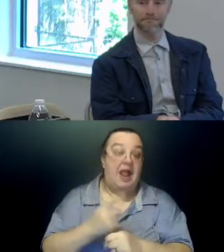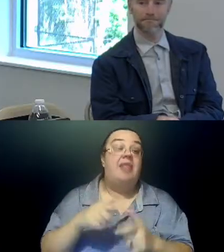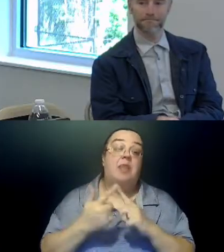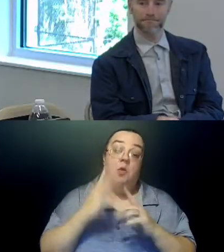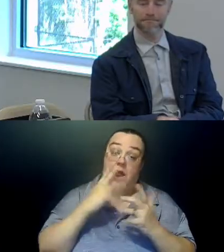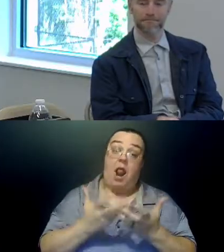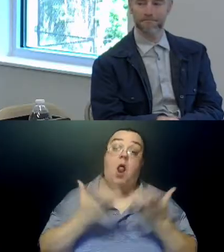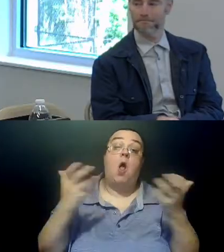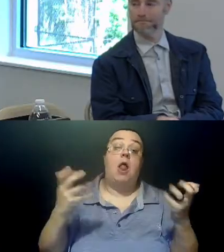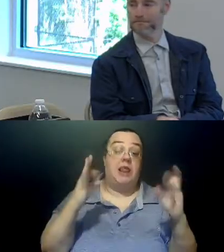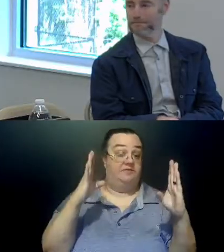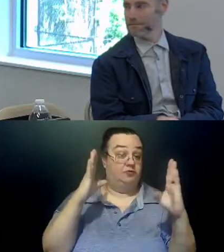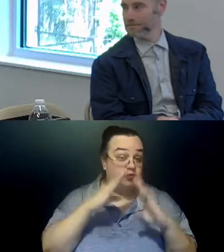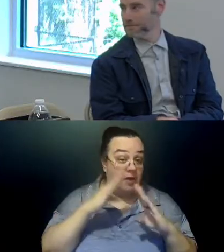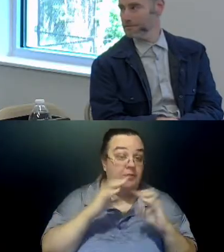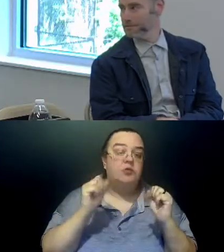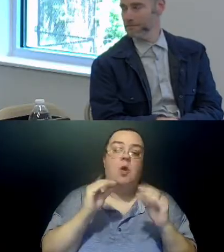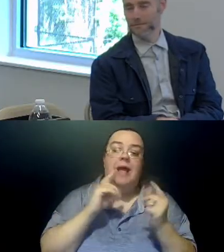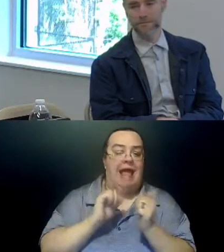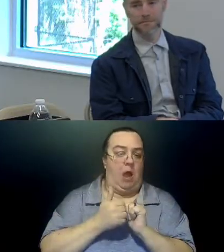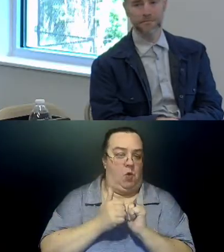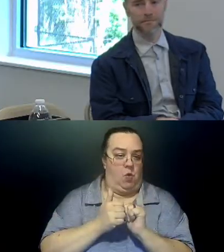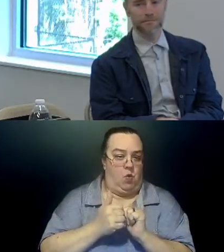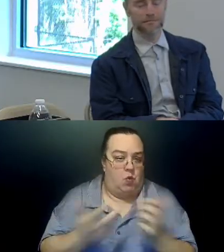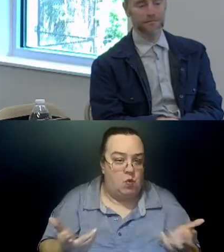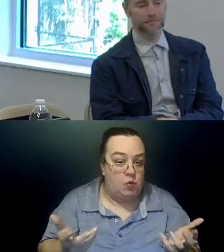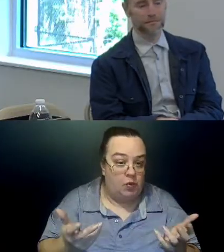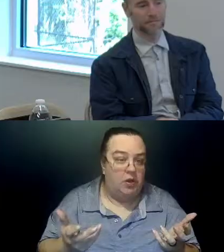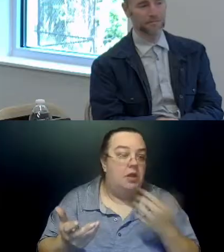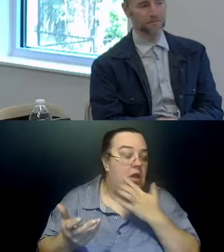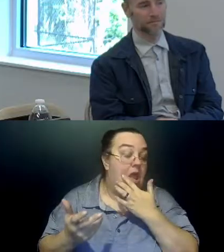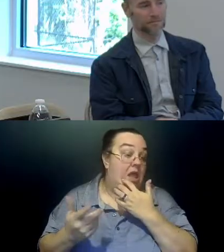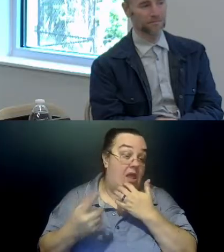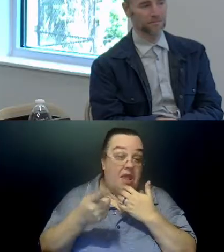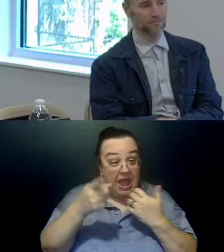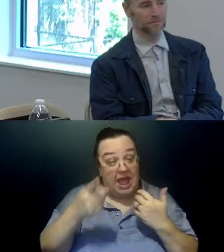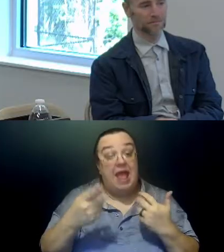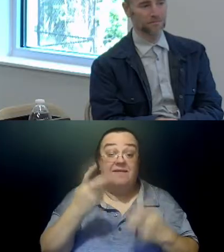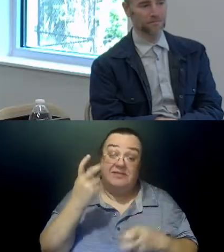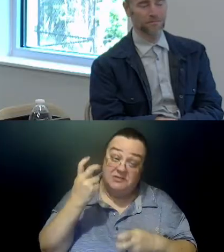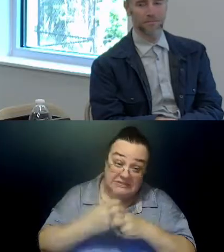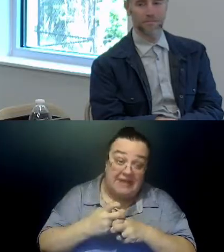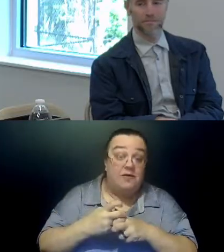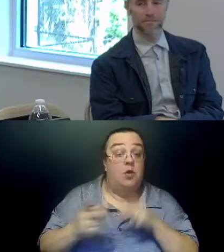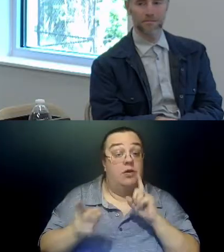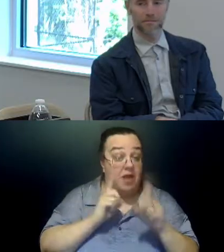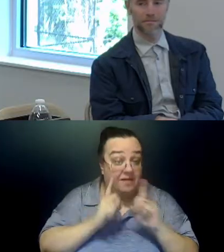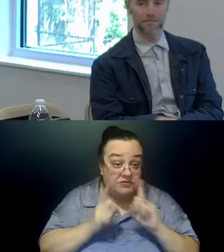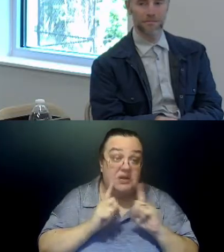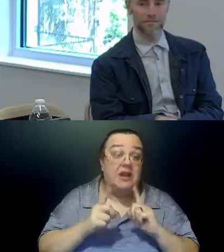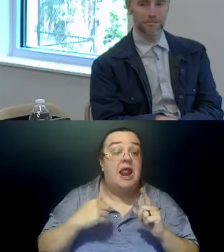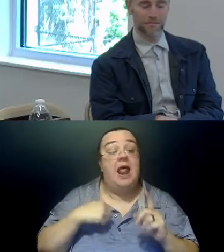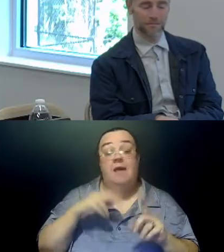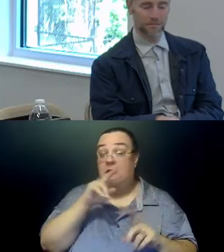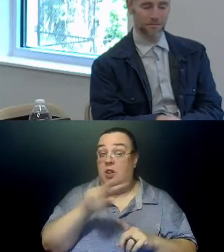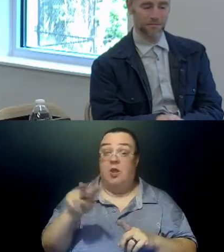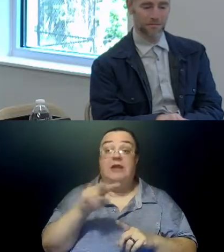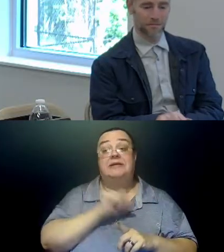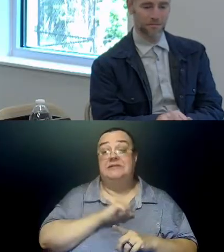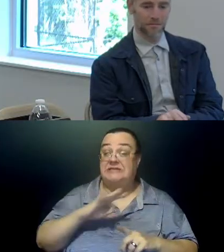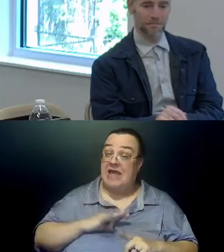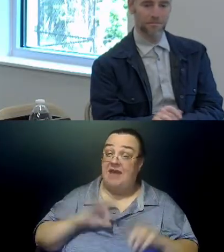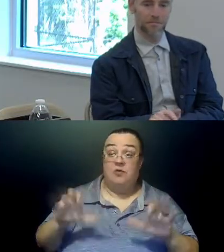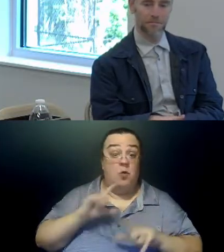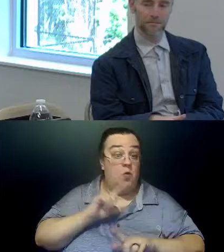trouble. So how do you do it? You have difficult conversations. And I'm looking at staff that do wonderful work